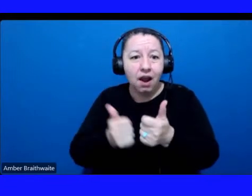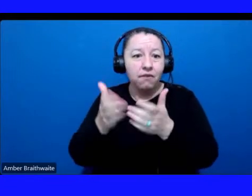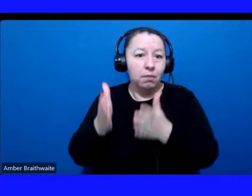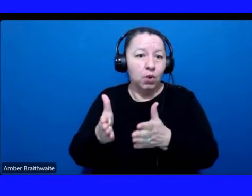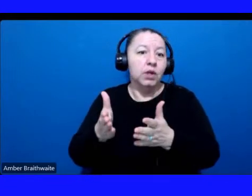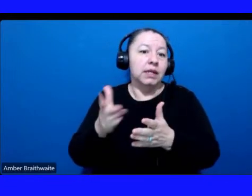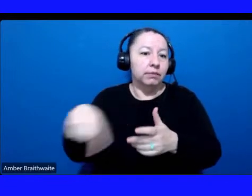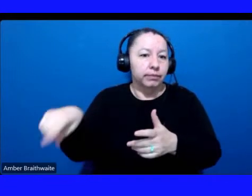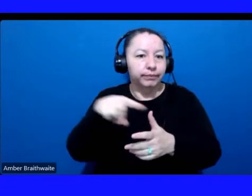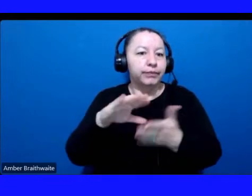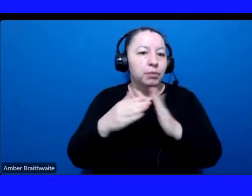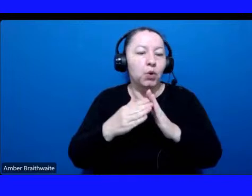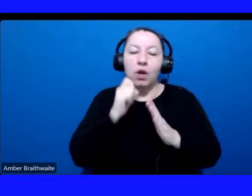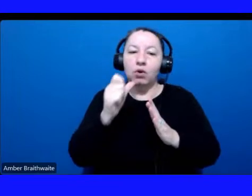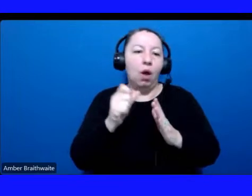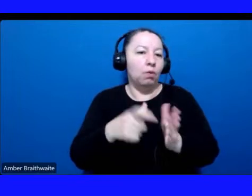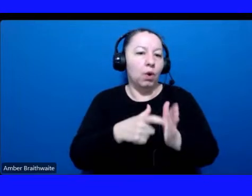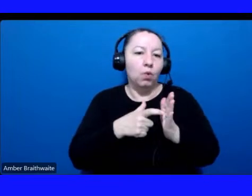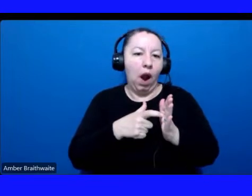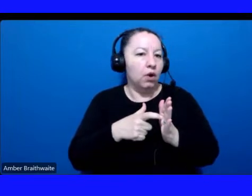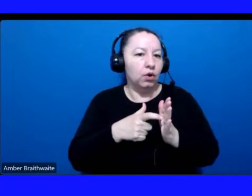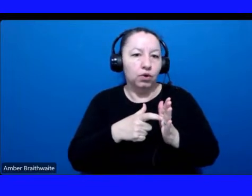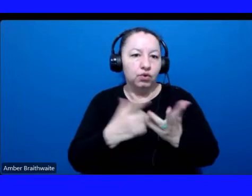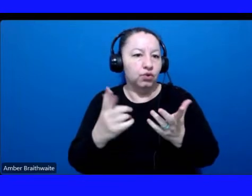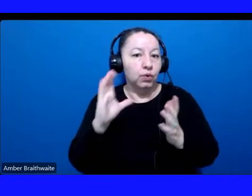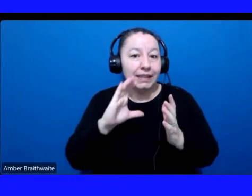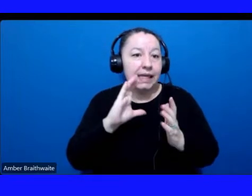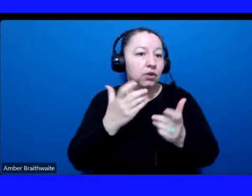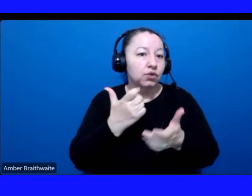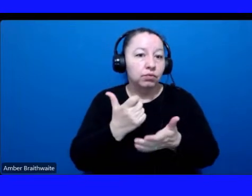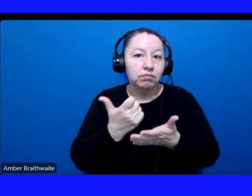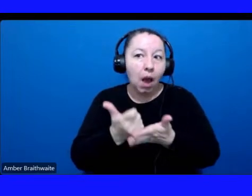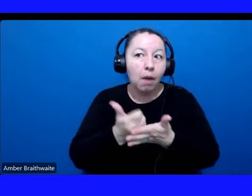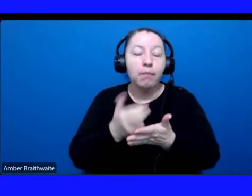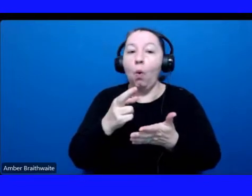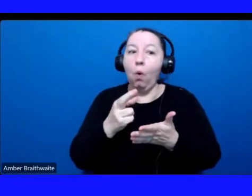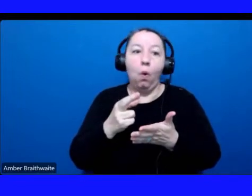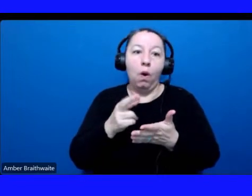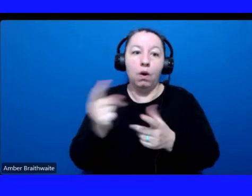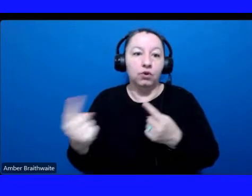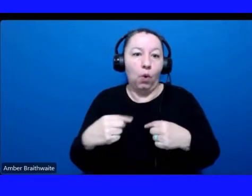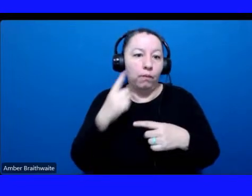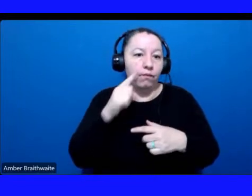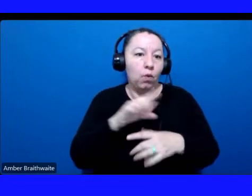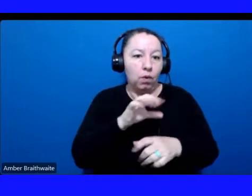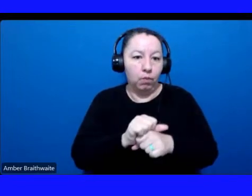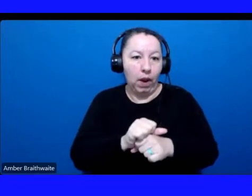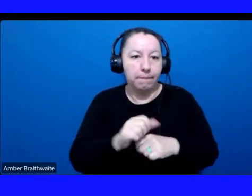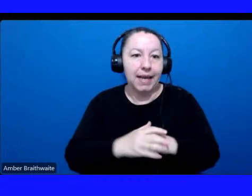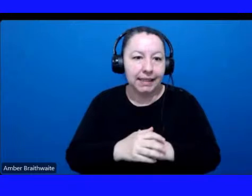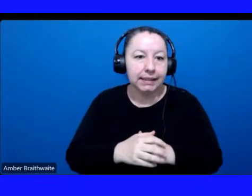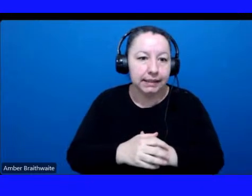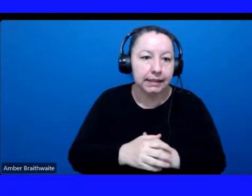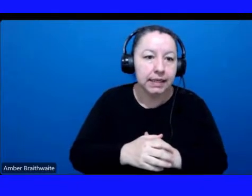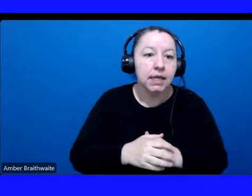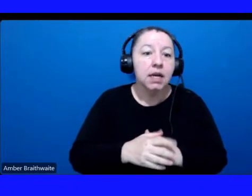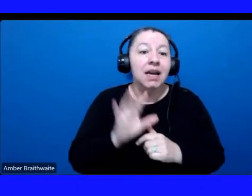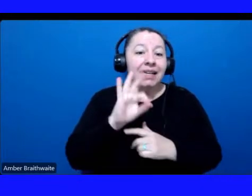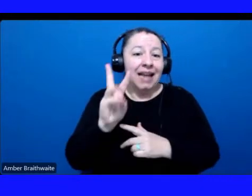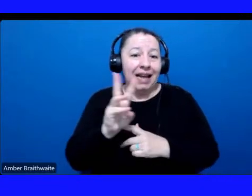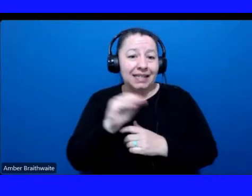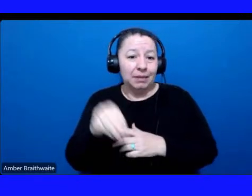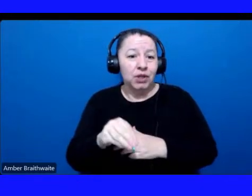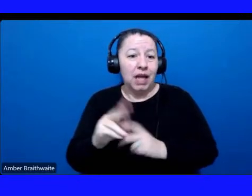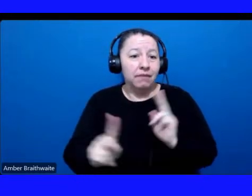vocational programs, and secure housing. And more than half of seriously mentally ill clients who work with Cran post-release